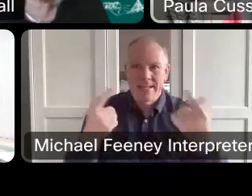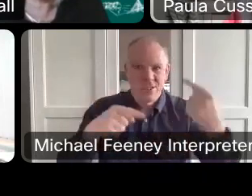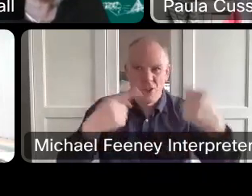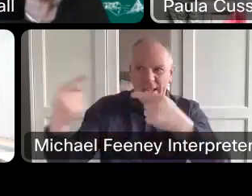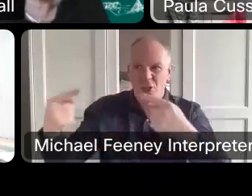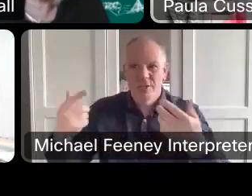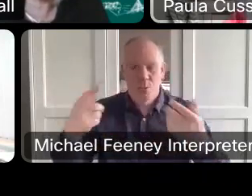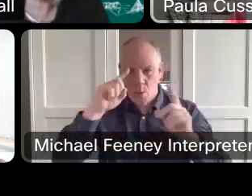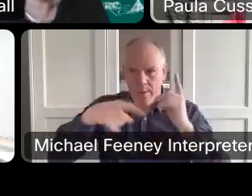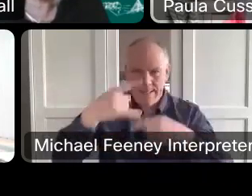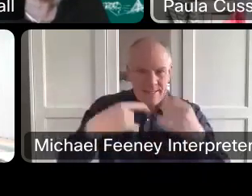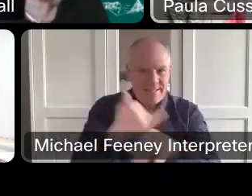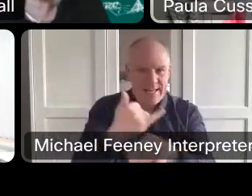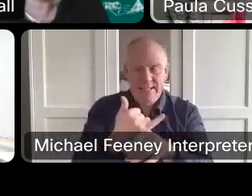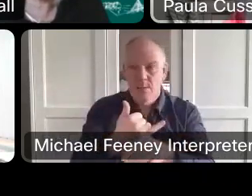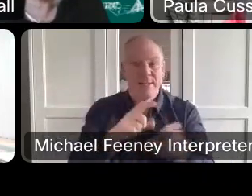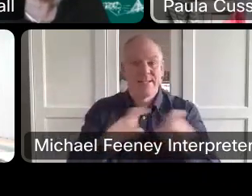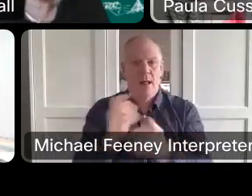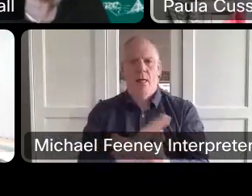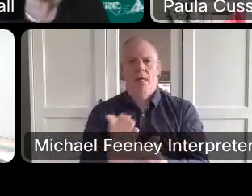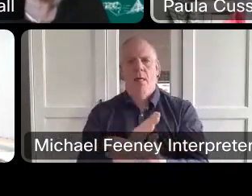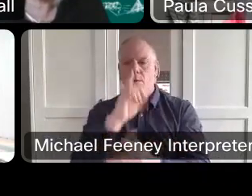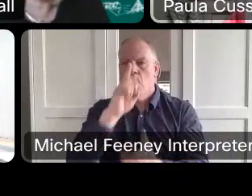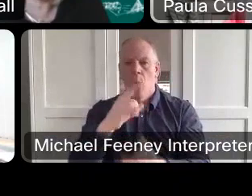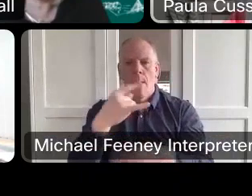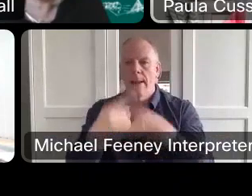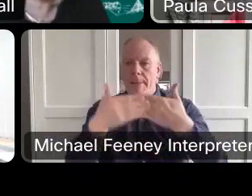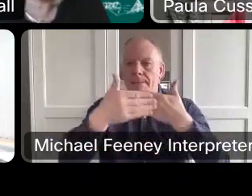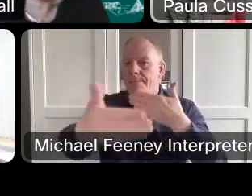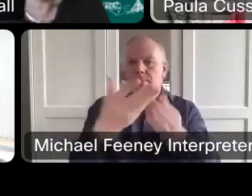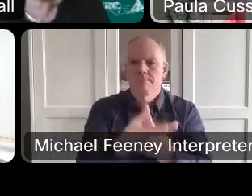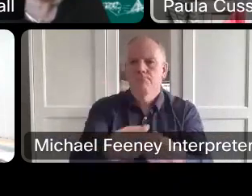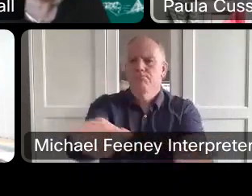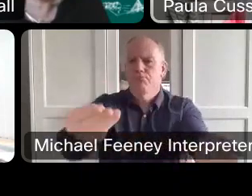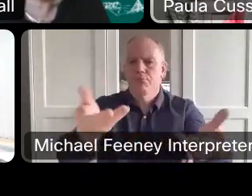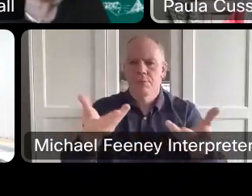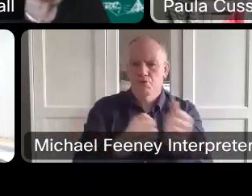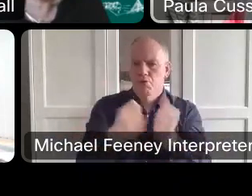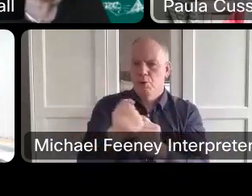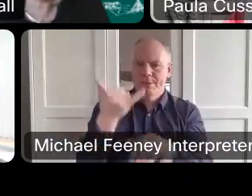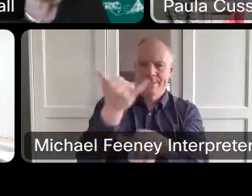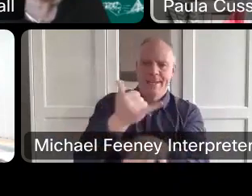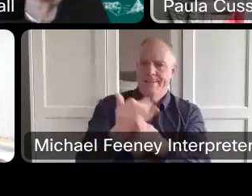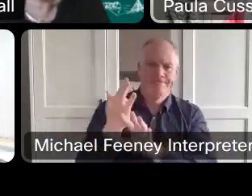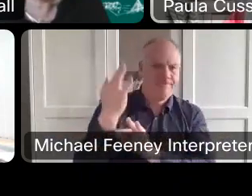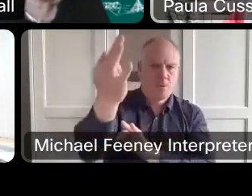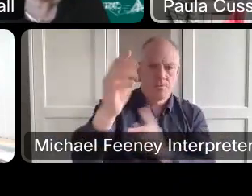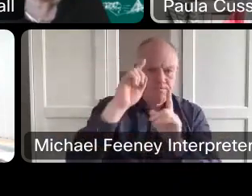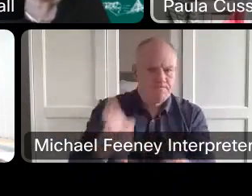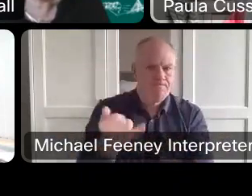uncertain times at the moment. We've yet to see how everything will be structured going